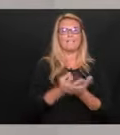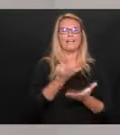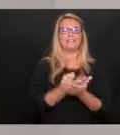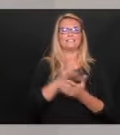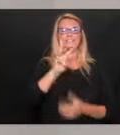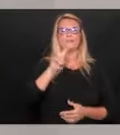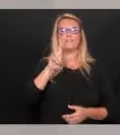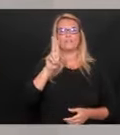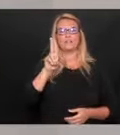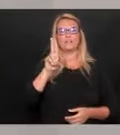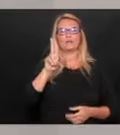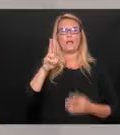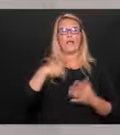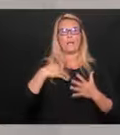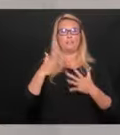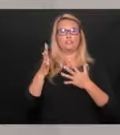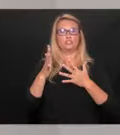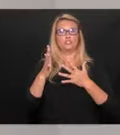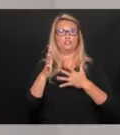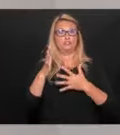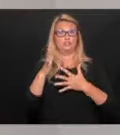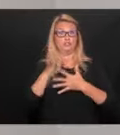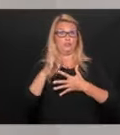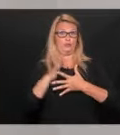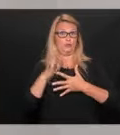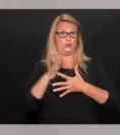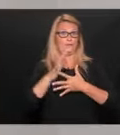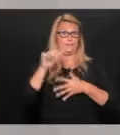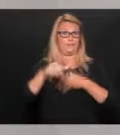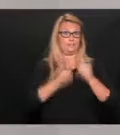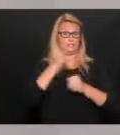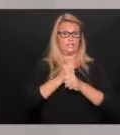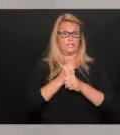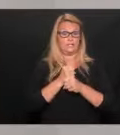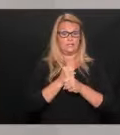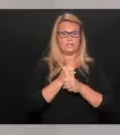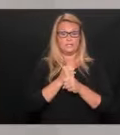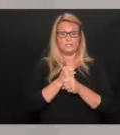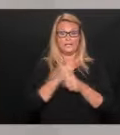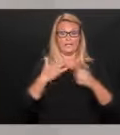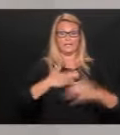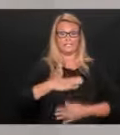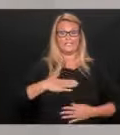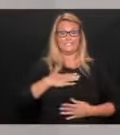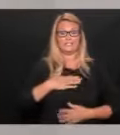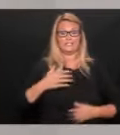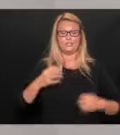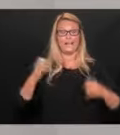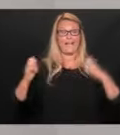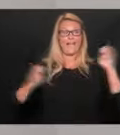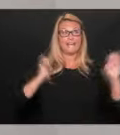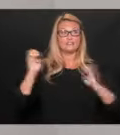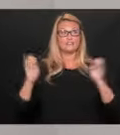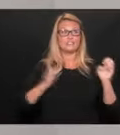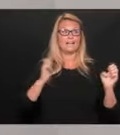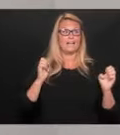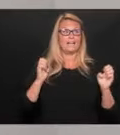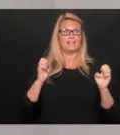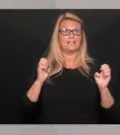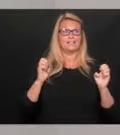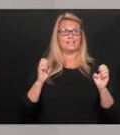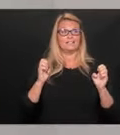I'll be a junior starting this year, and I enjoy working out. I enjoy taking